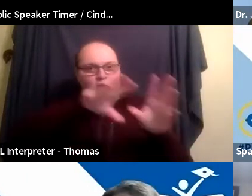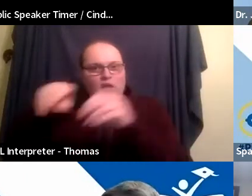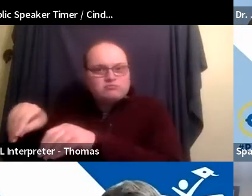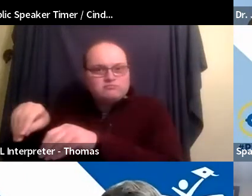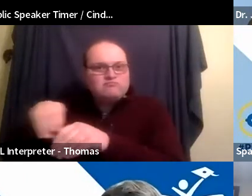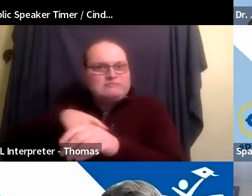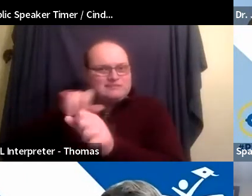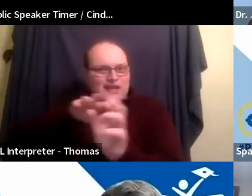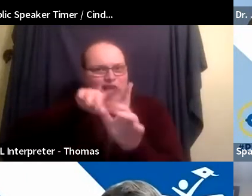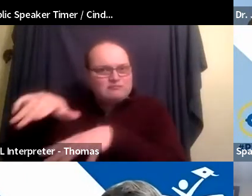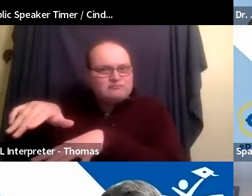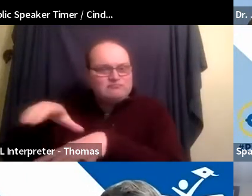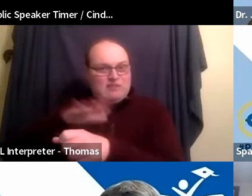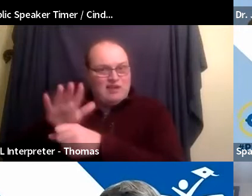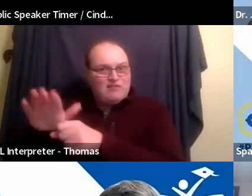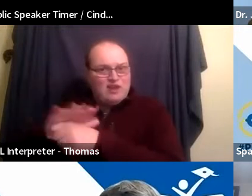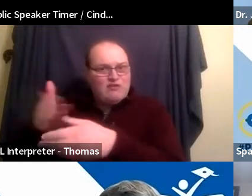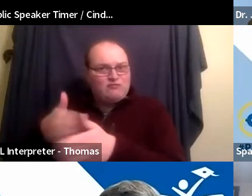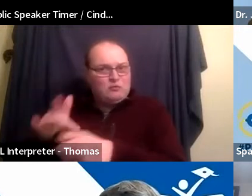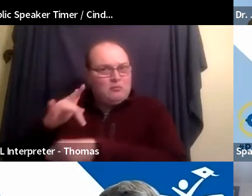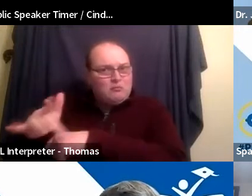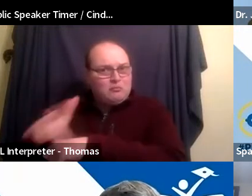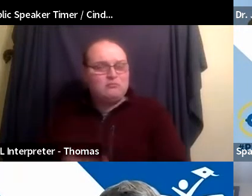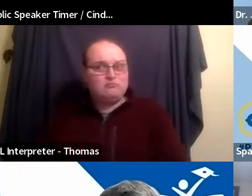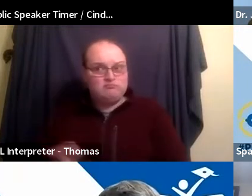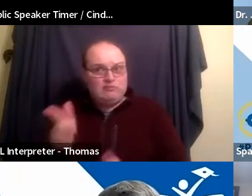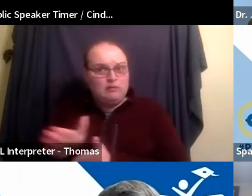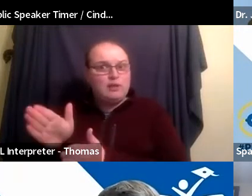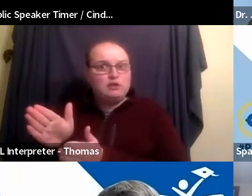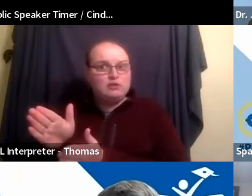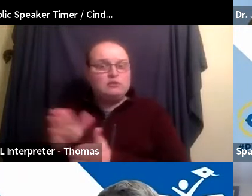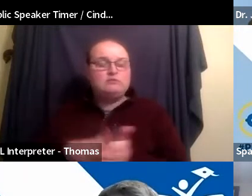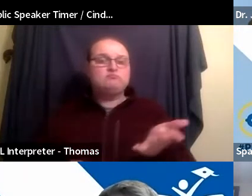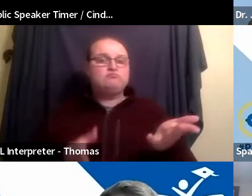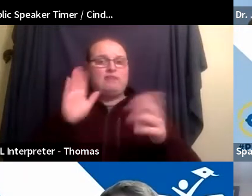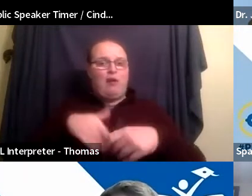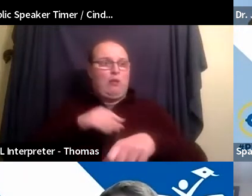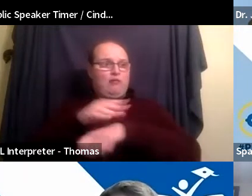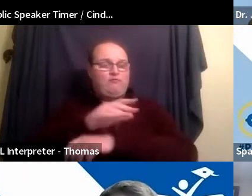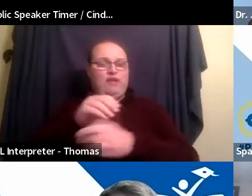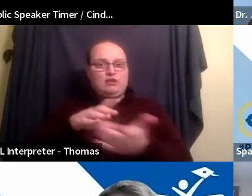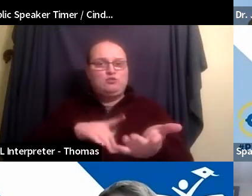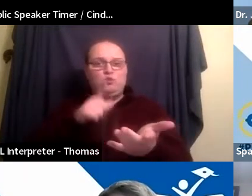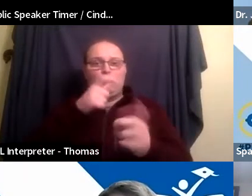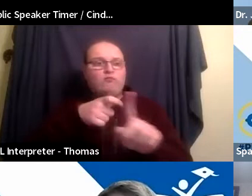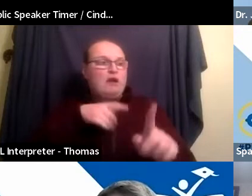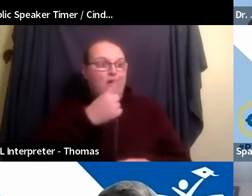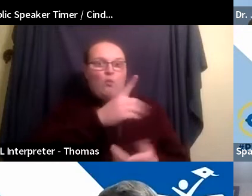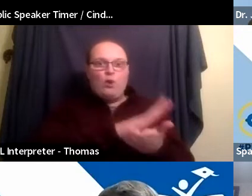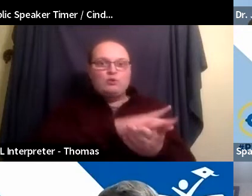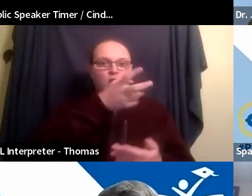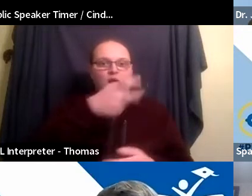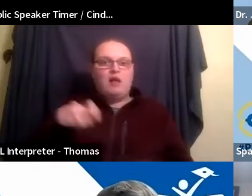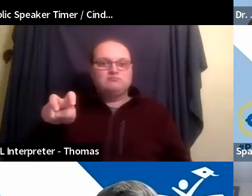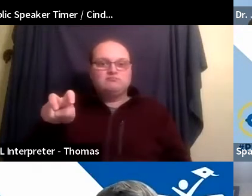wondering if they are prepared for them as well, and how that is going to affect students who go from one school to another school